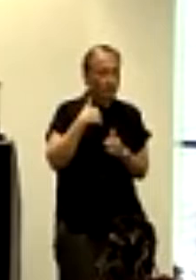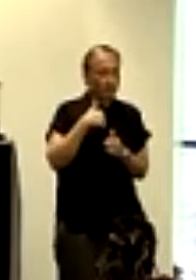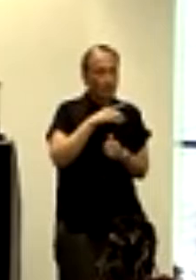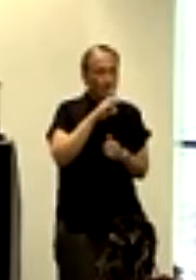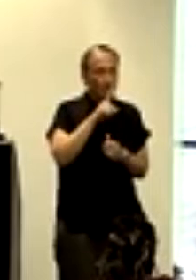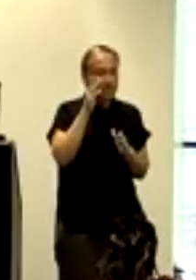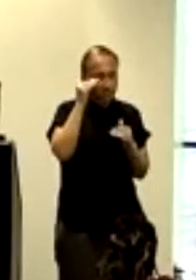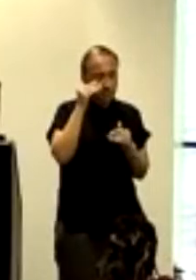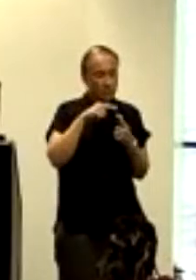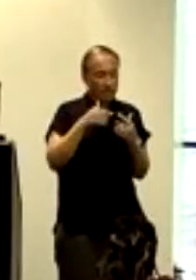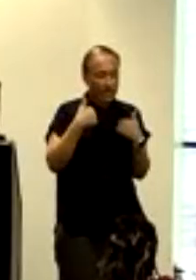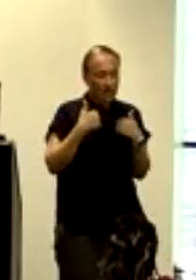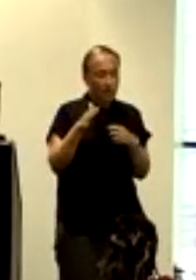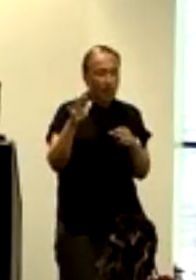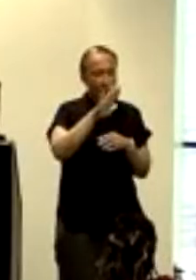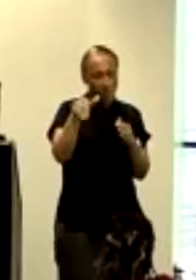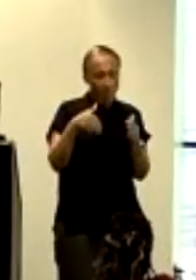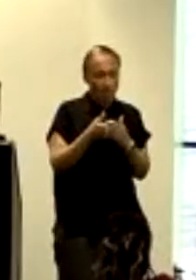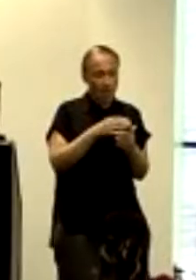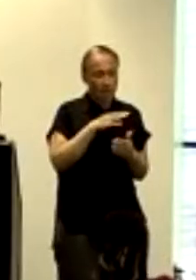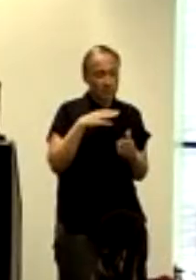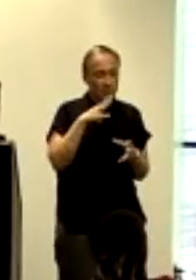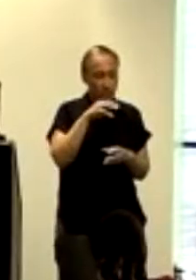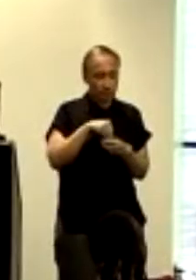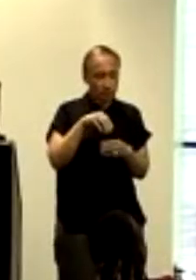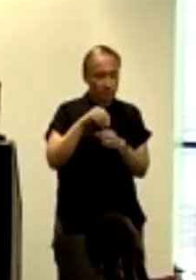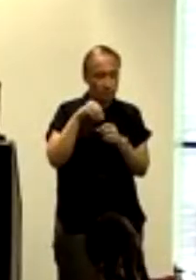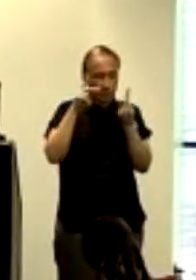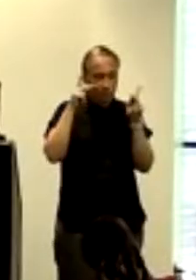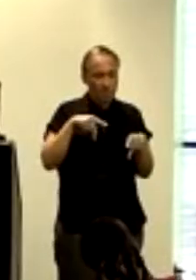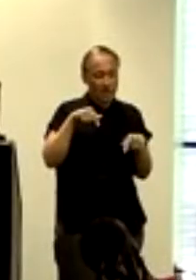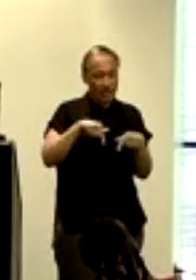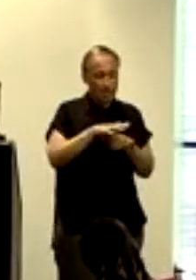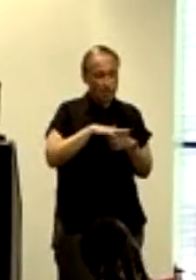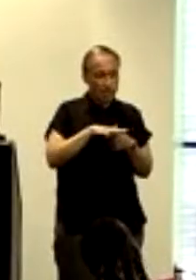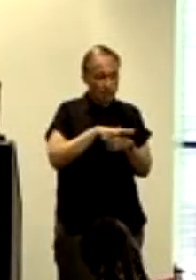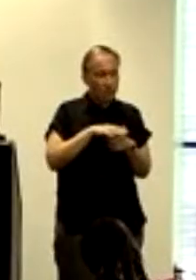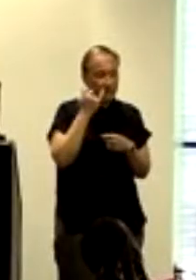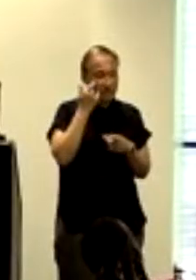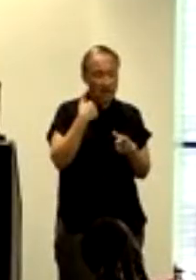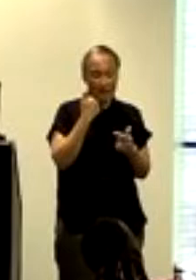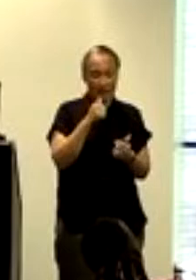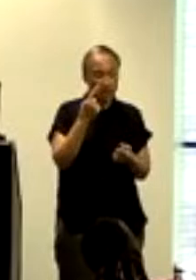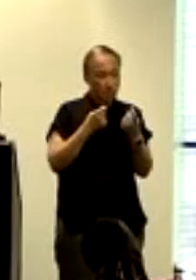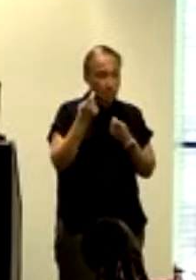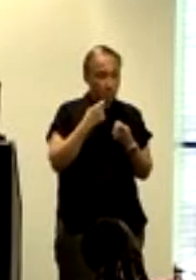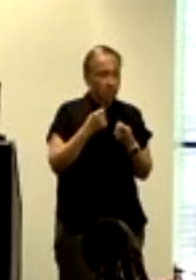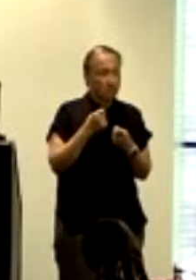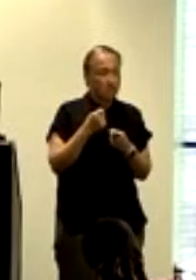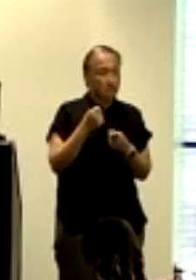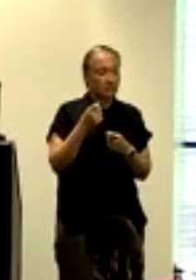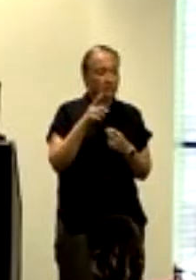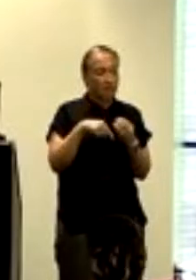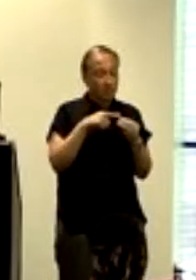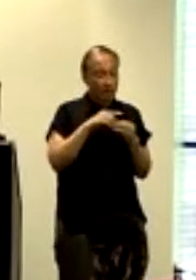are expecting to have all commissioners participate in person at this location. If you have questions